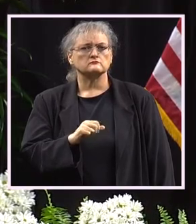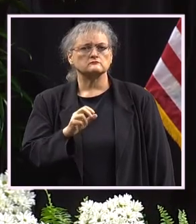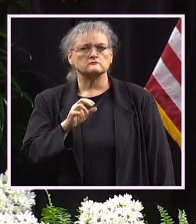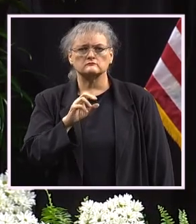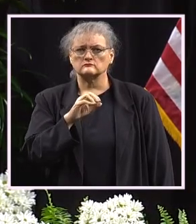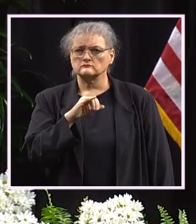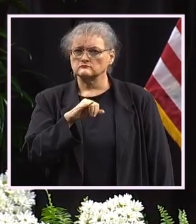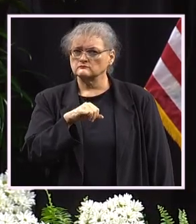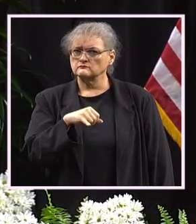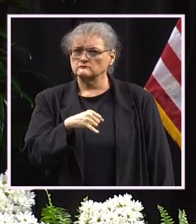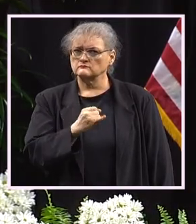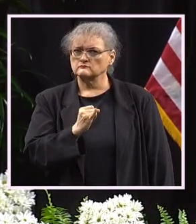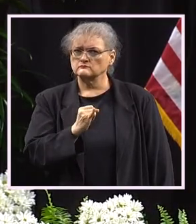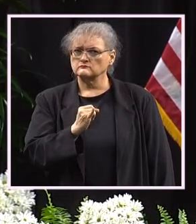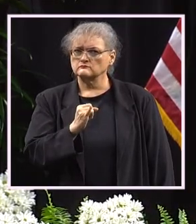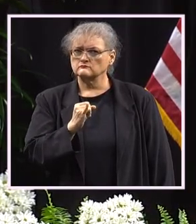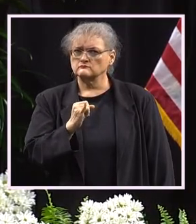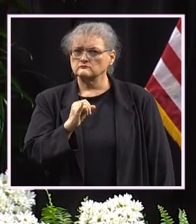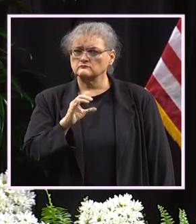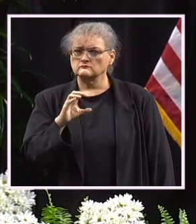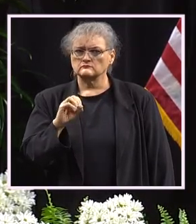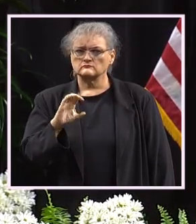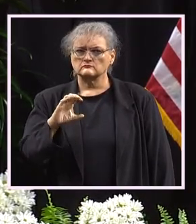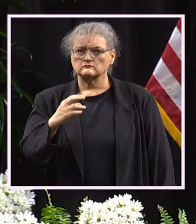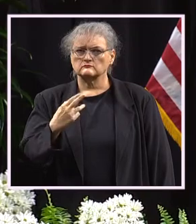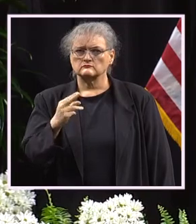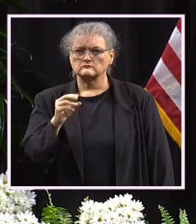Janith Sabala Ochoa.